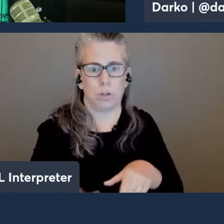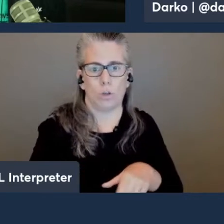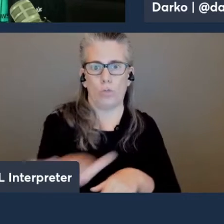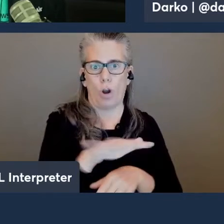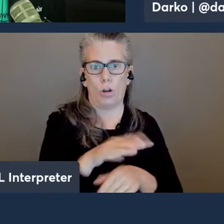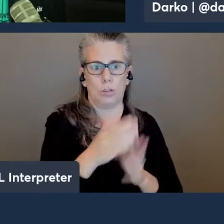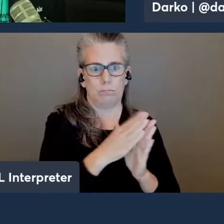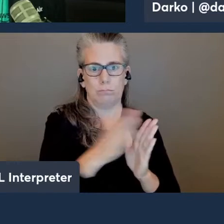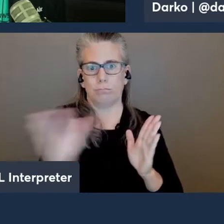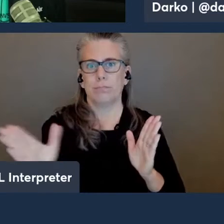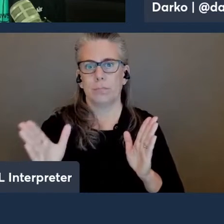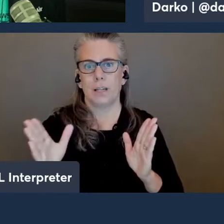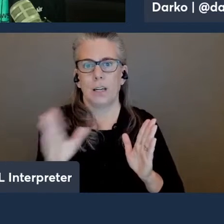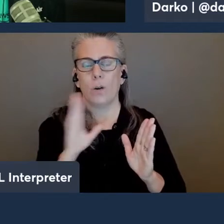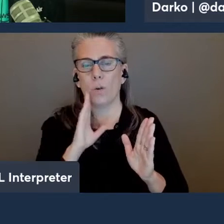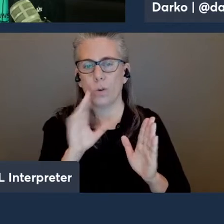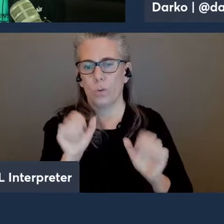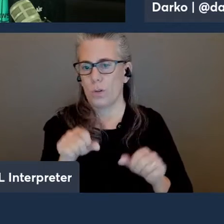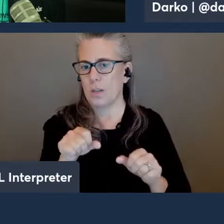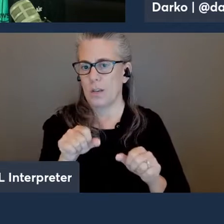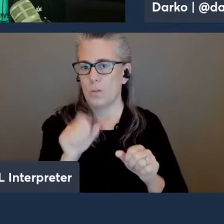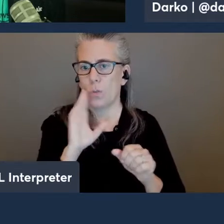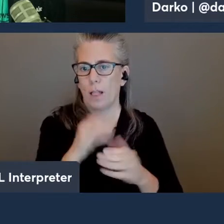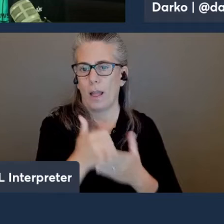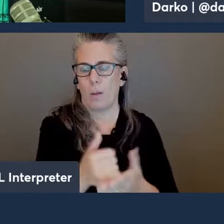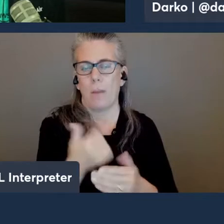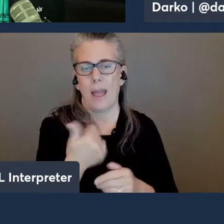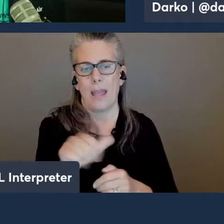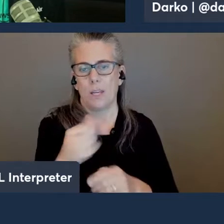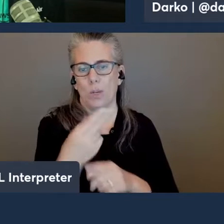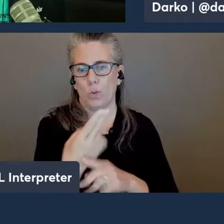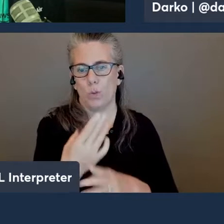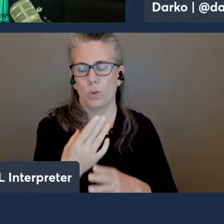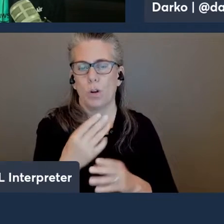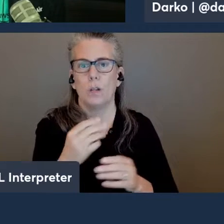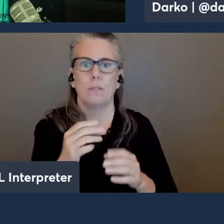think it is very important that we have something like this.